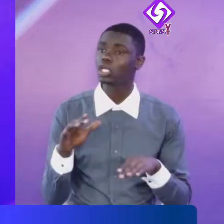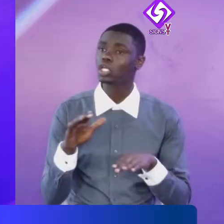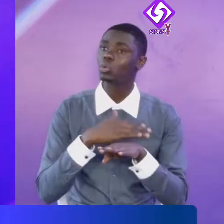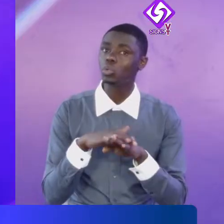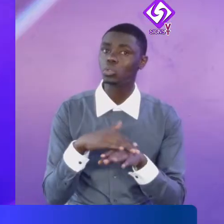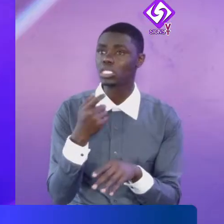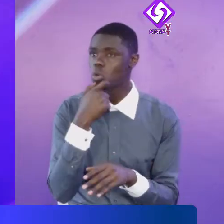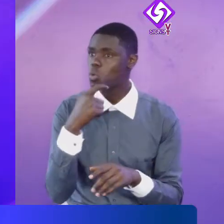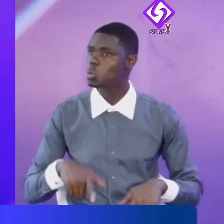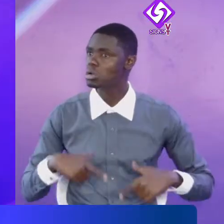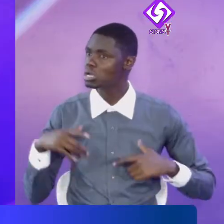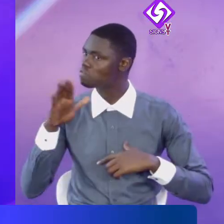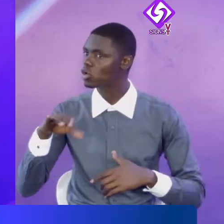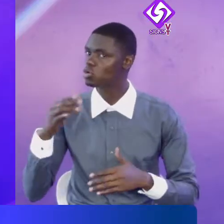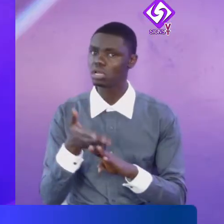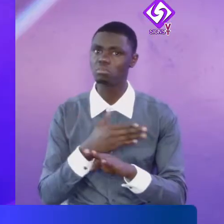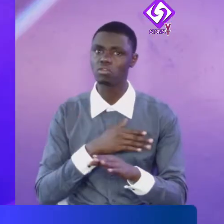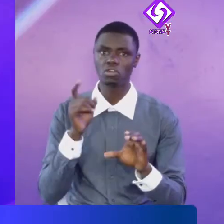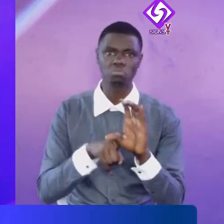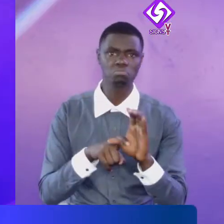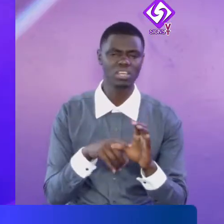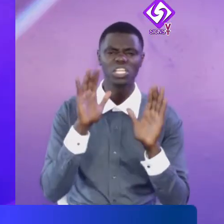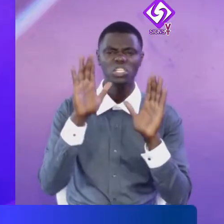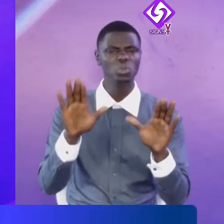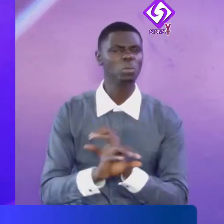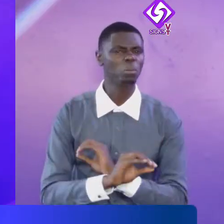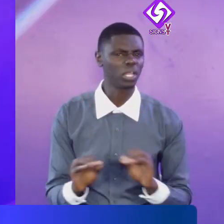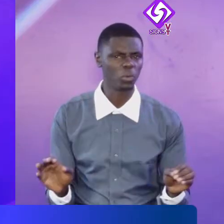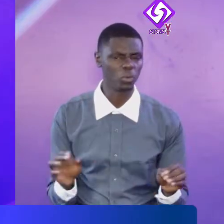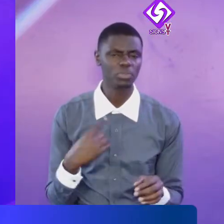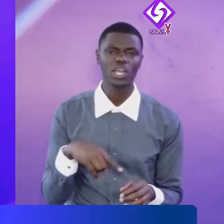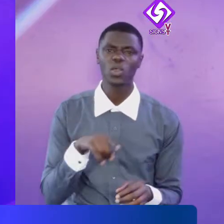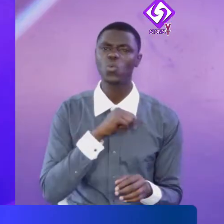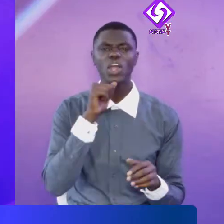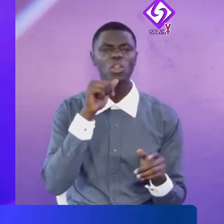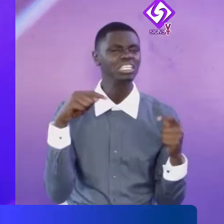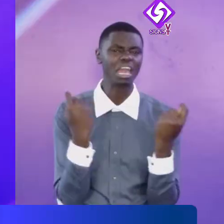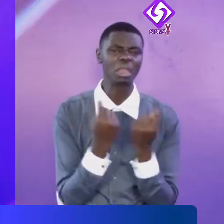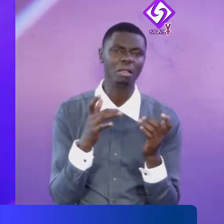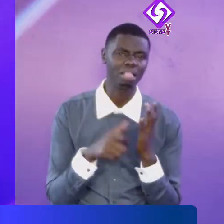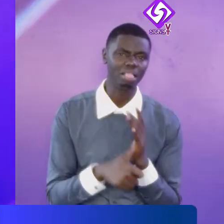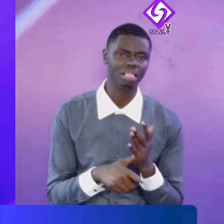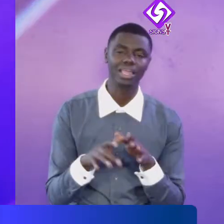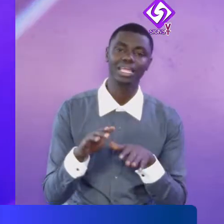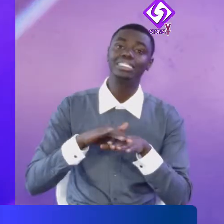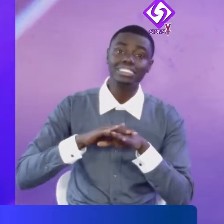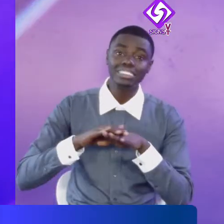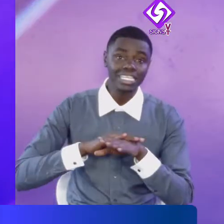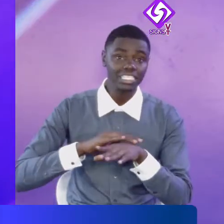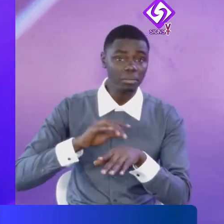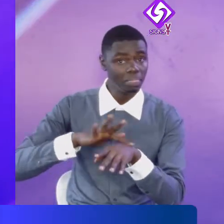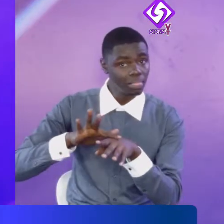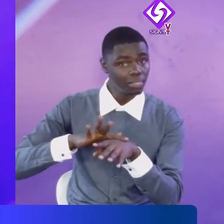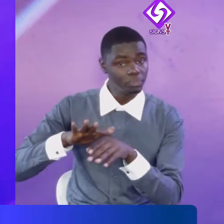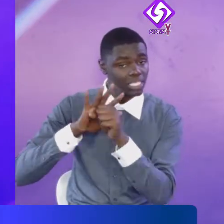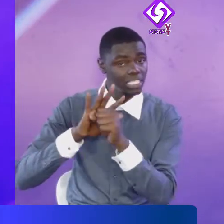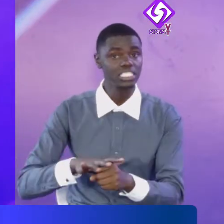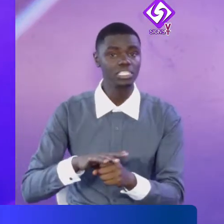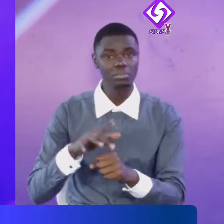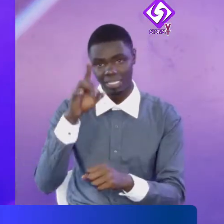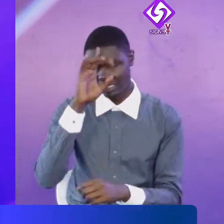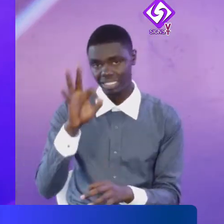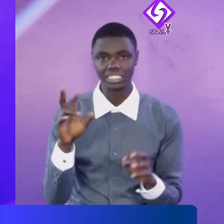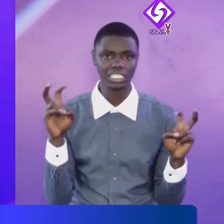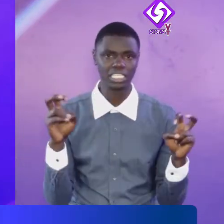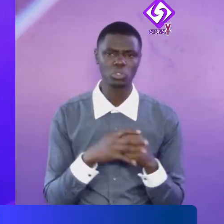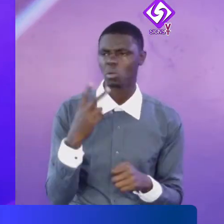No. It does not matter. We are not tribal here. Racism is a serious issue, where someone sees your skin